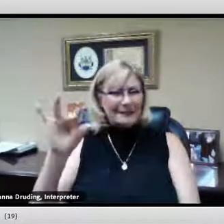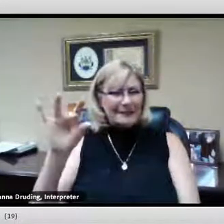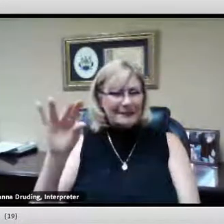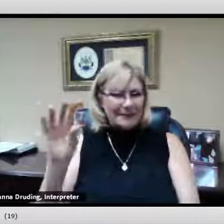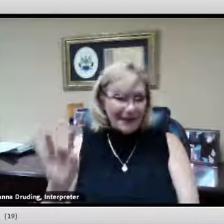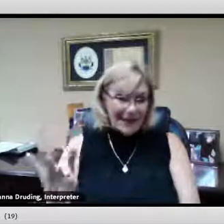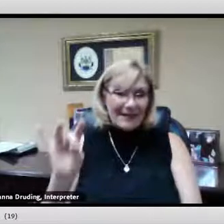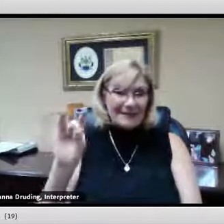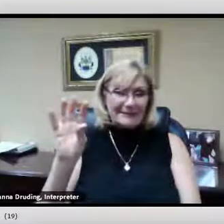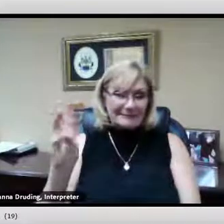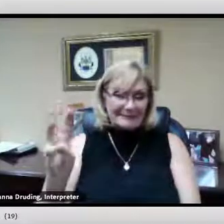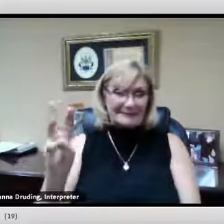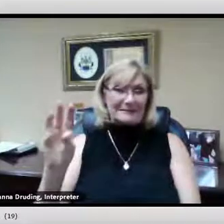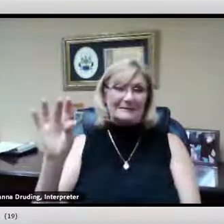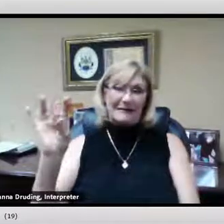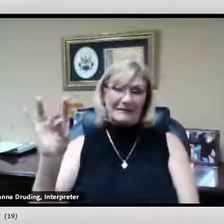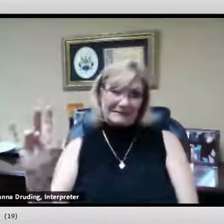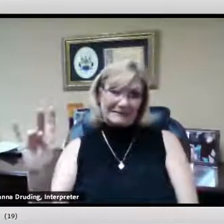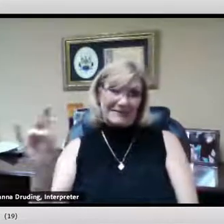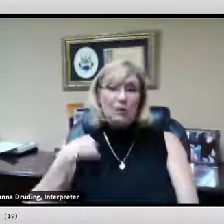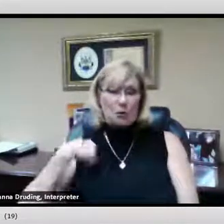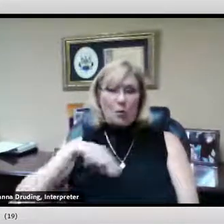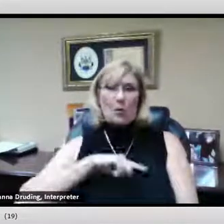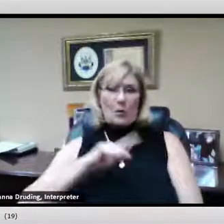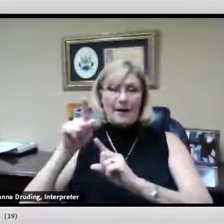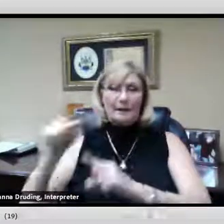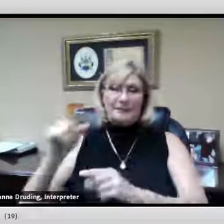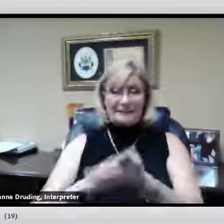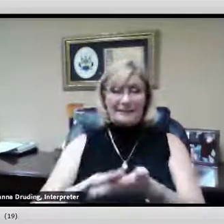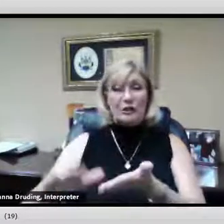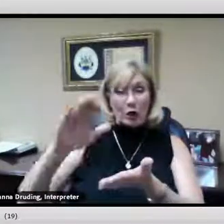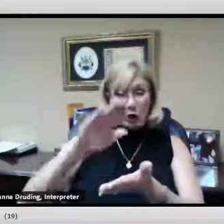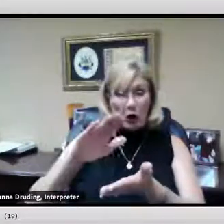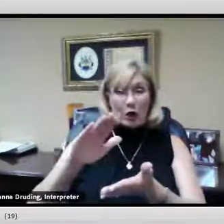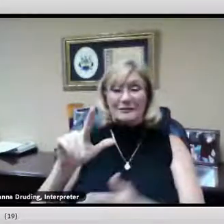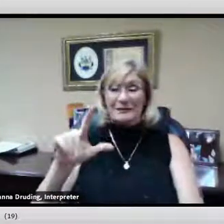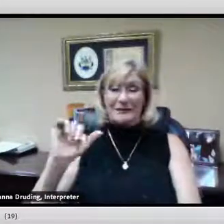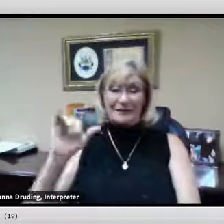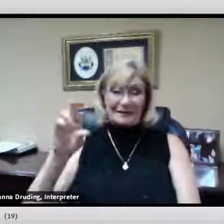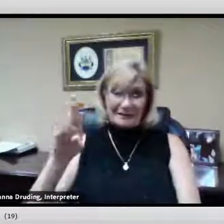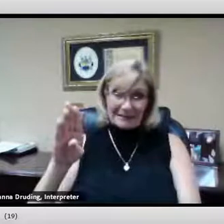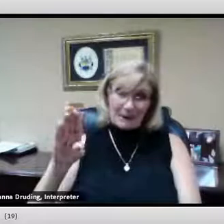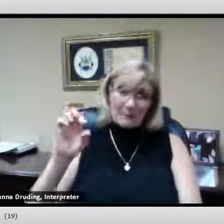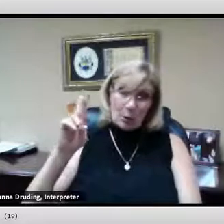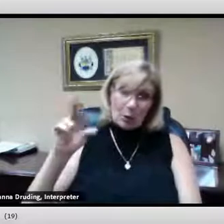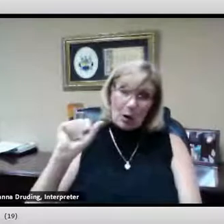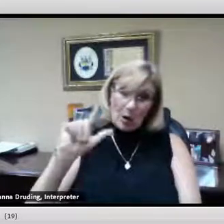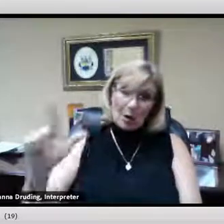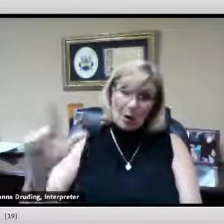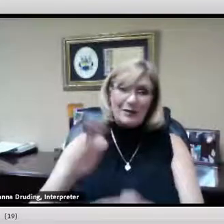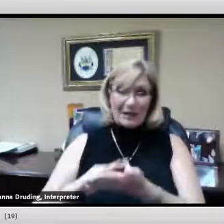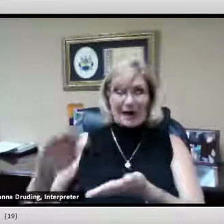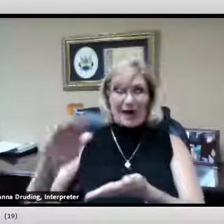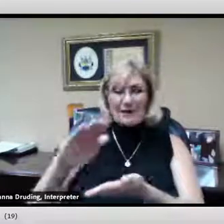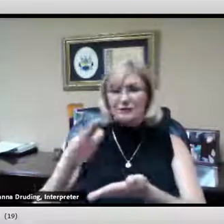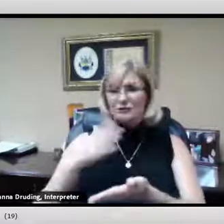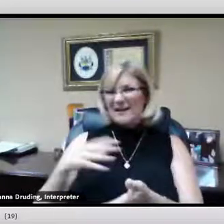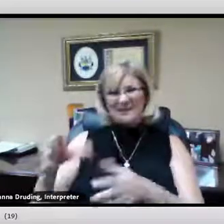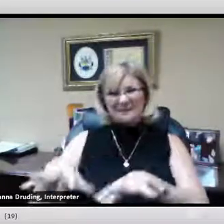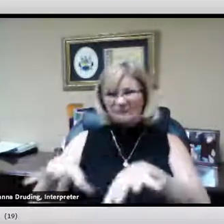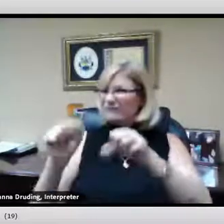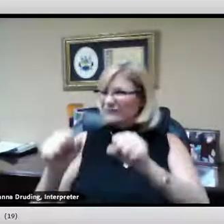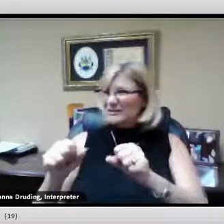1987 when I was in college, another small liberal arts college that I went to. Um, I just took that for fun as